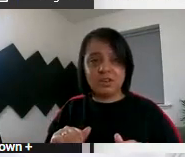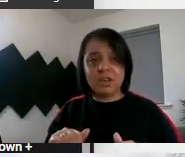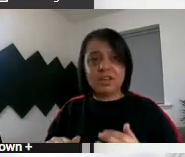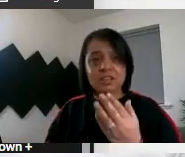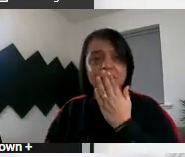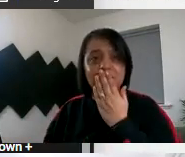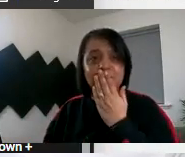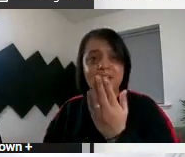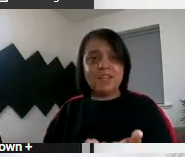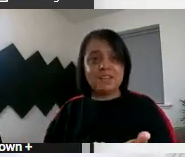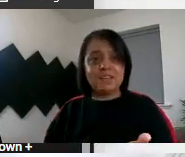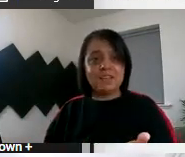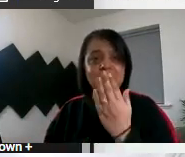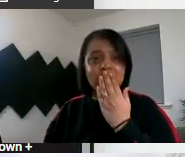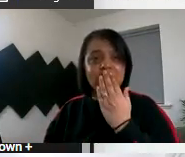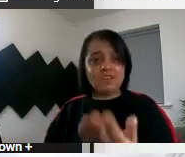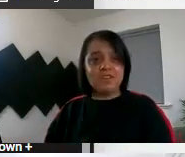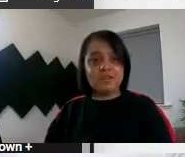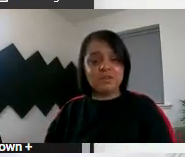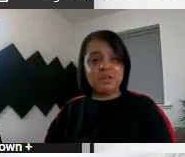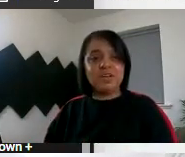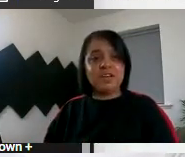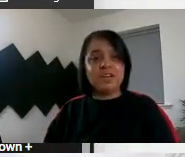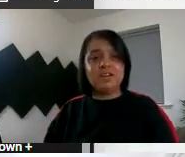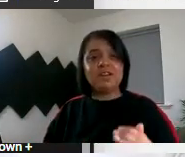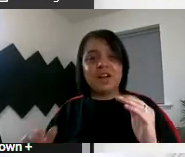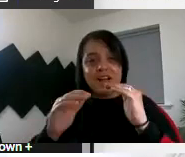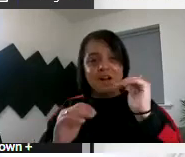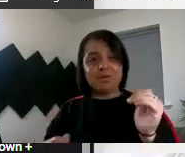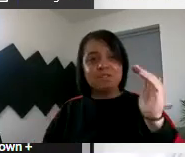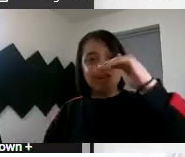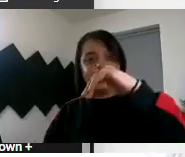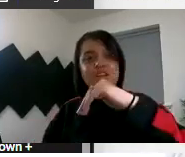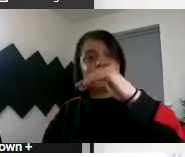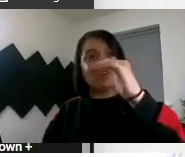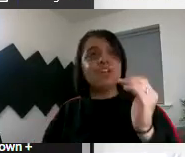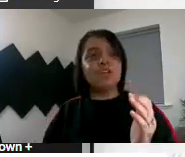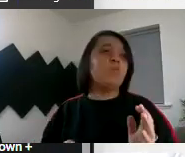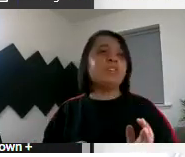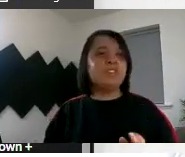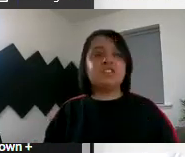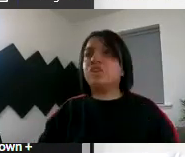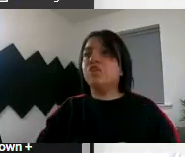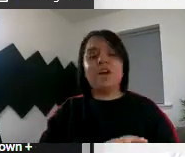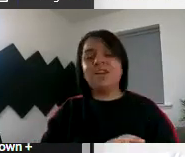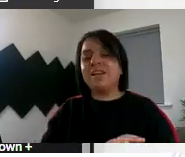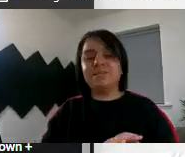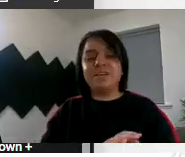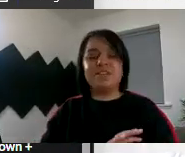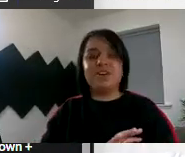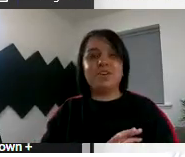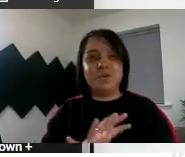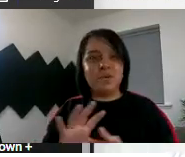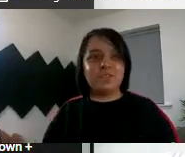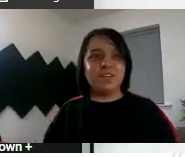learn. So it's like, please, thank you. You know, they've got house. So little words like this, you cannot expect